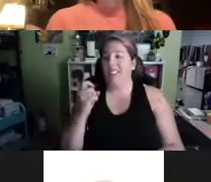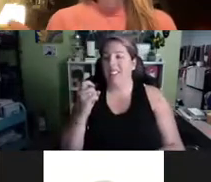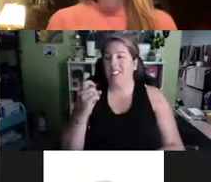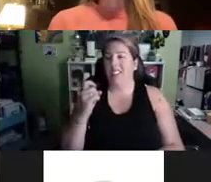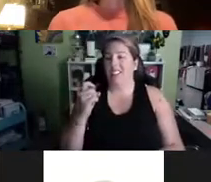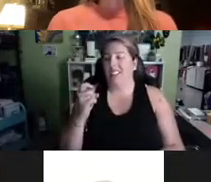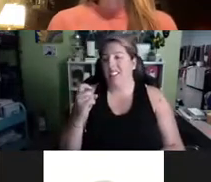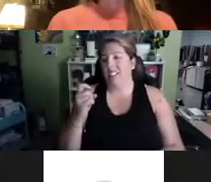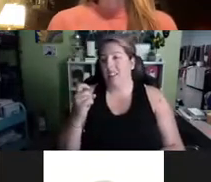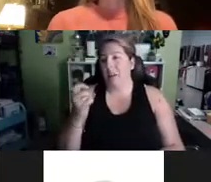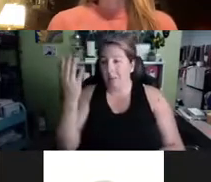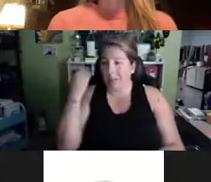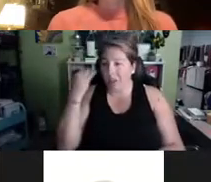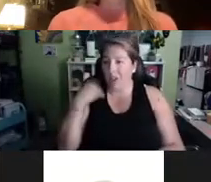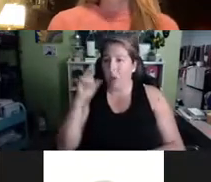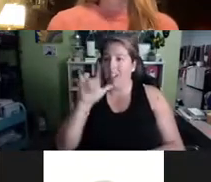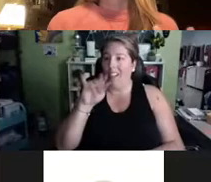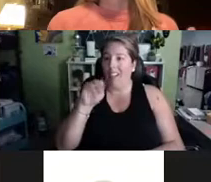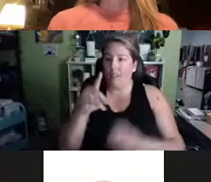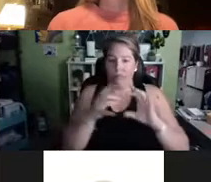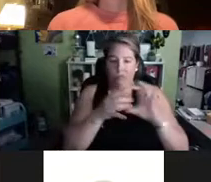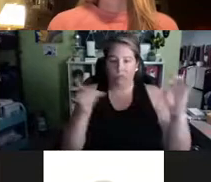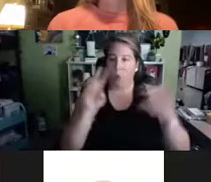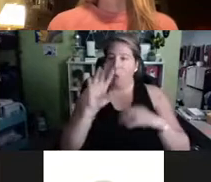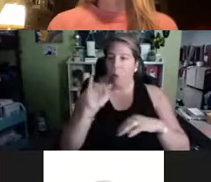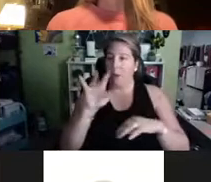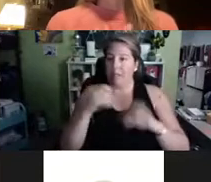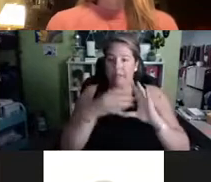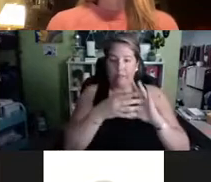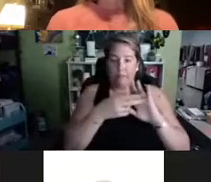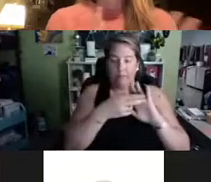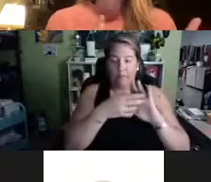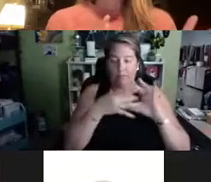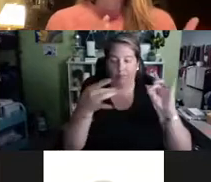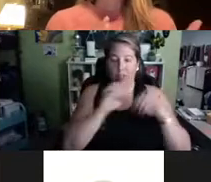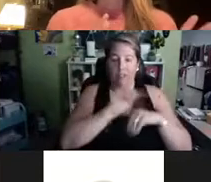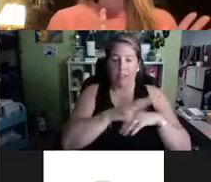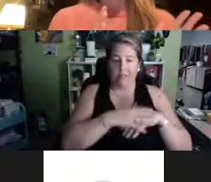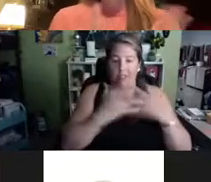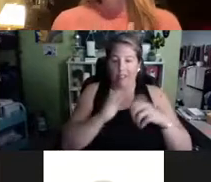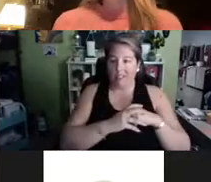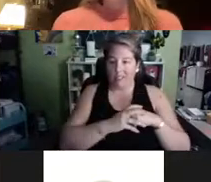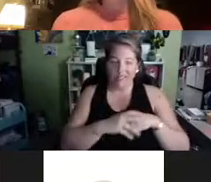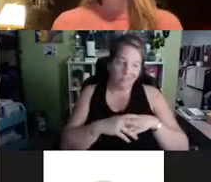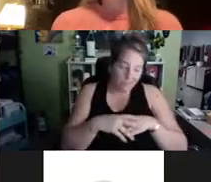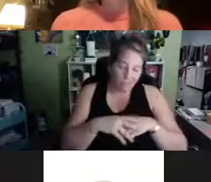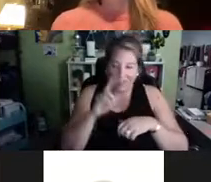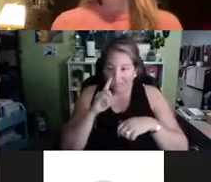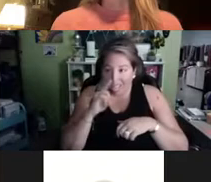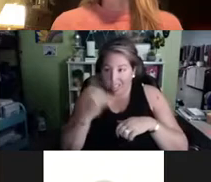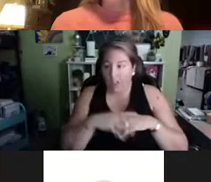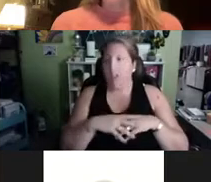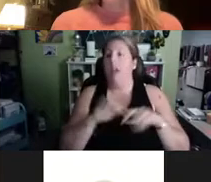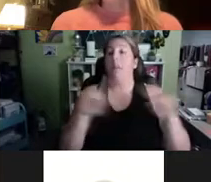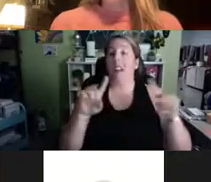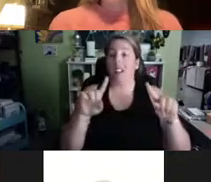a shopping link, but now how do I get them to purchase? And they don't want to do a party, but they want to kind of,